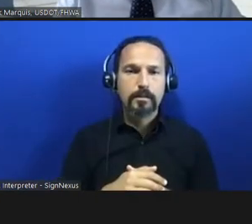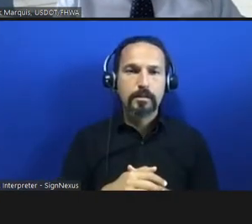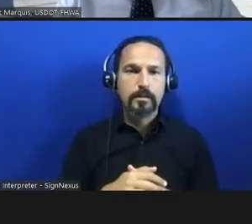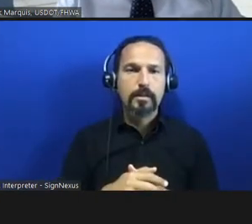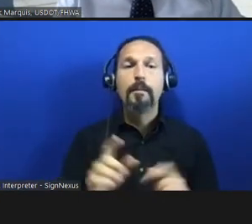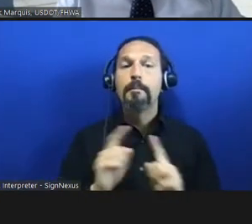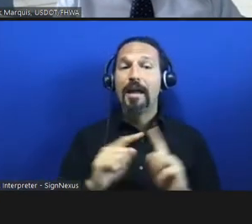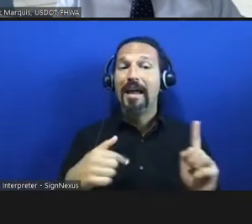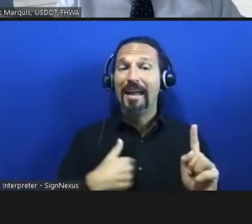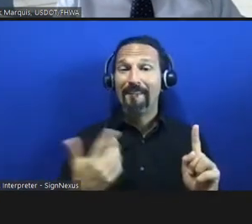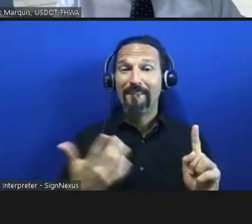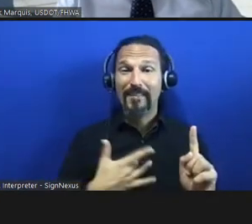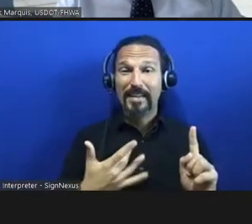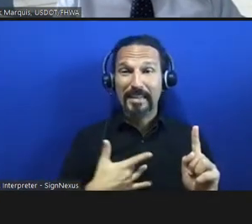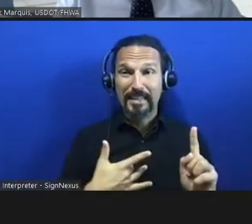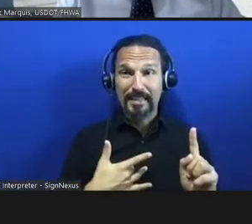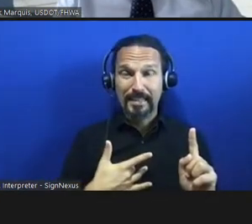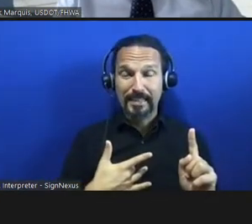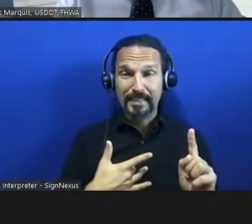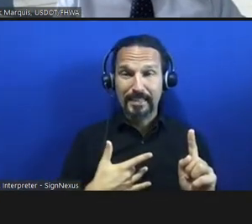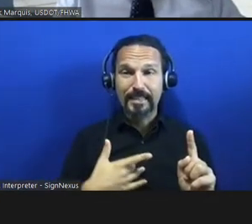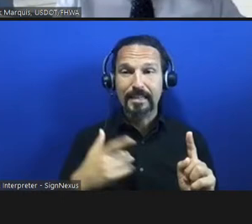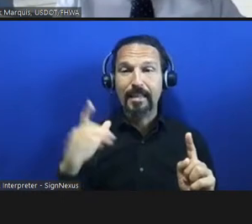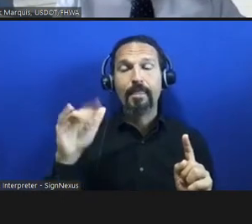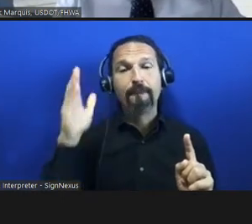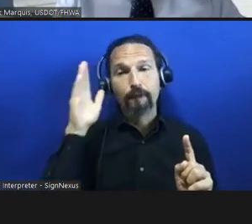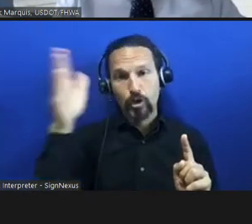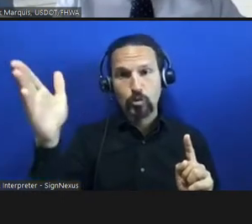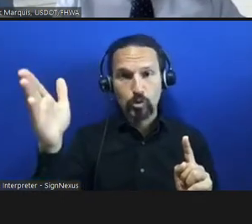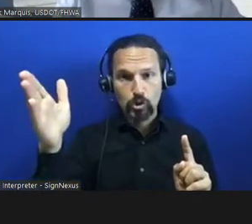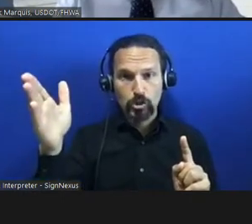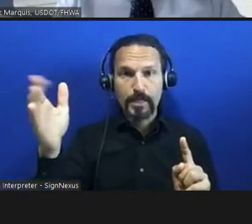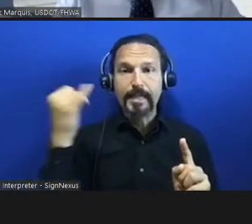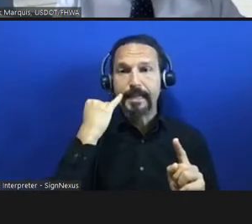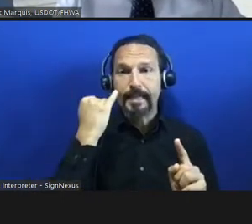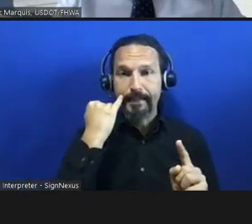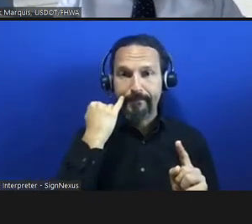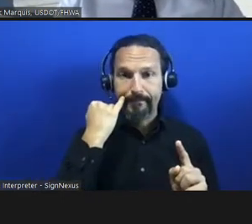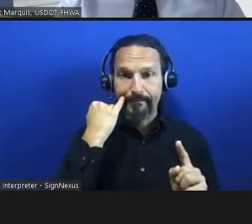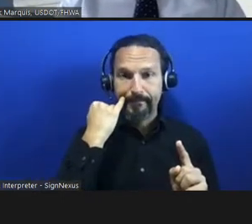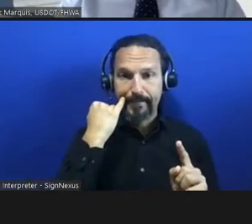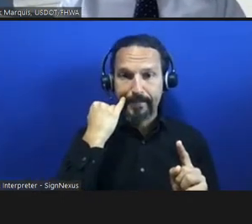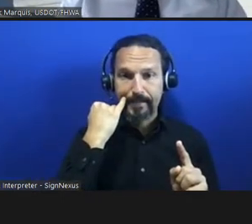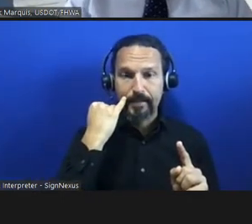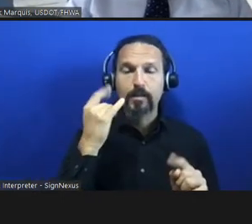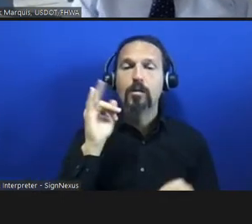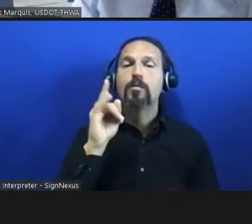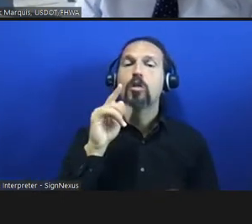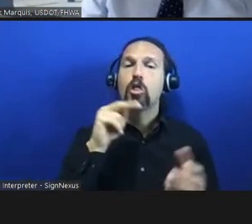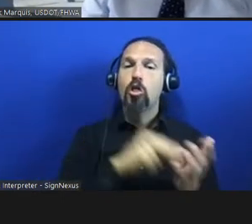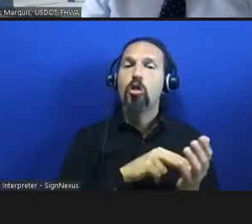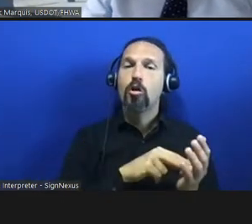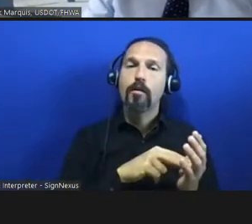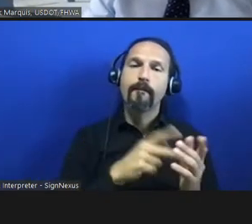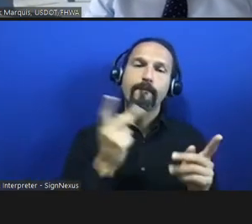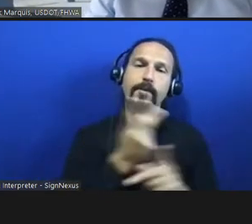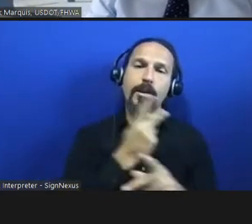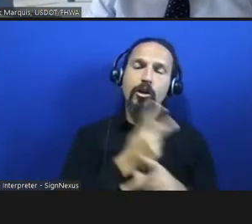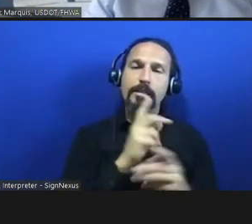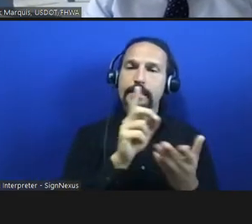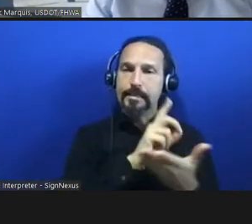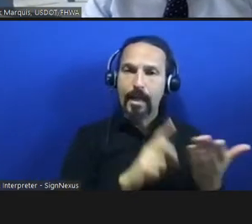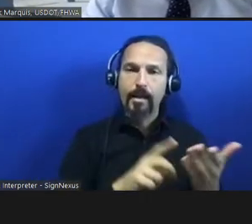I believe that in the future if if we go back to the drawing board and